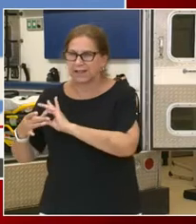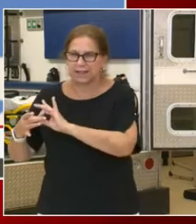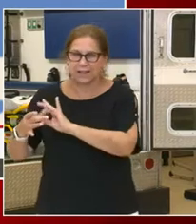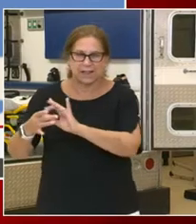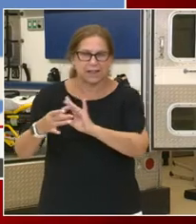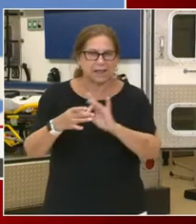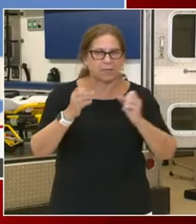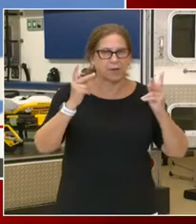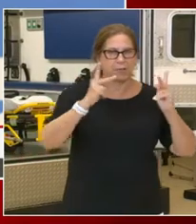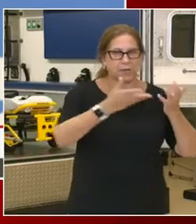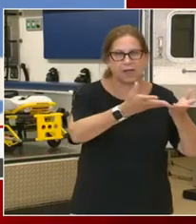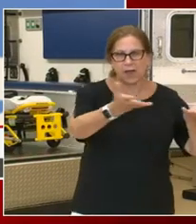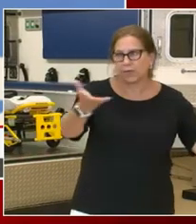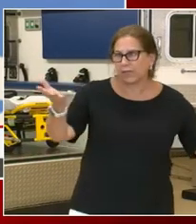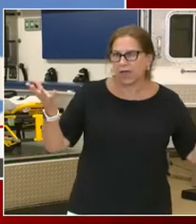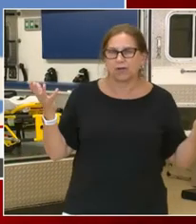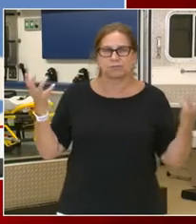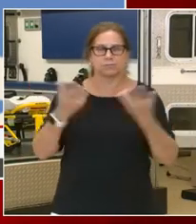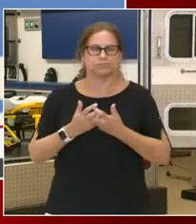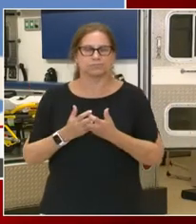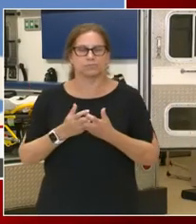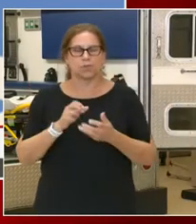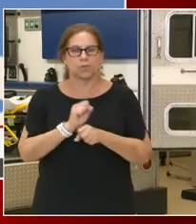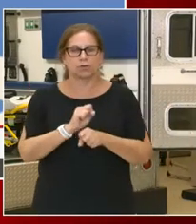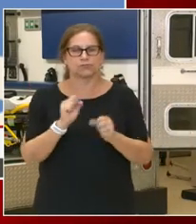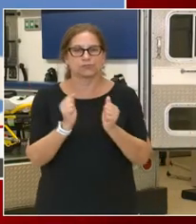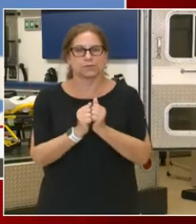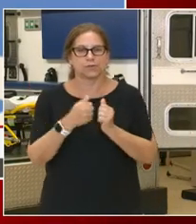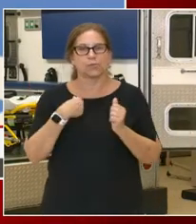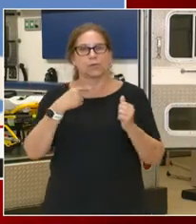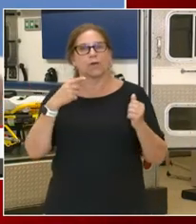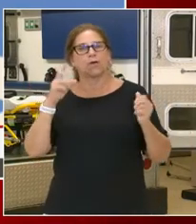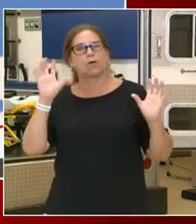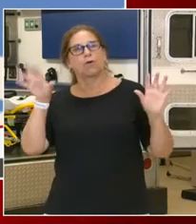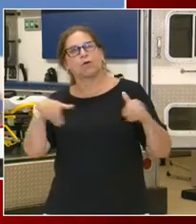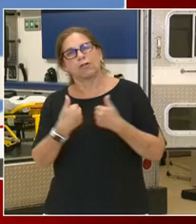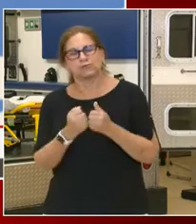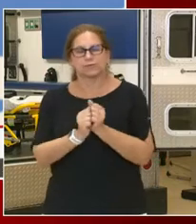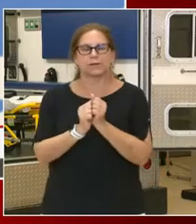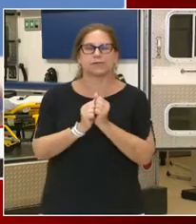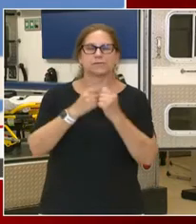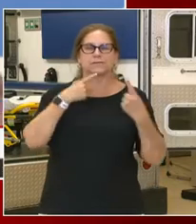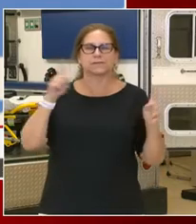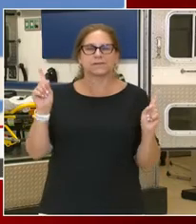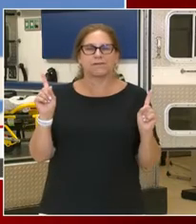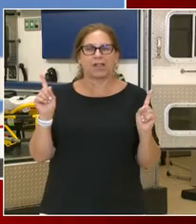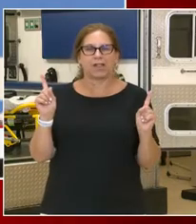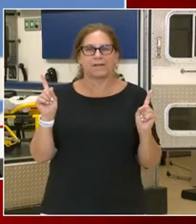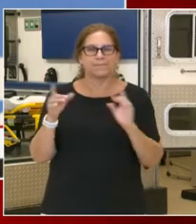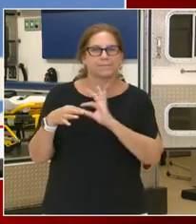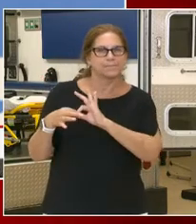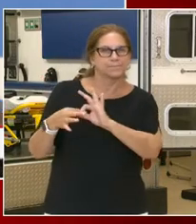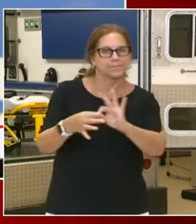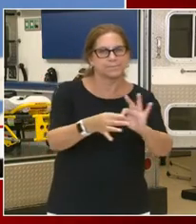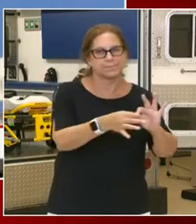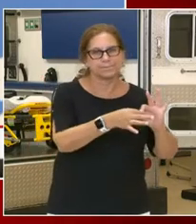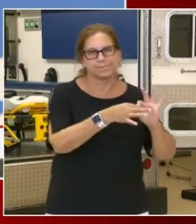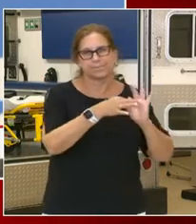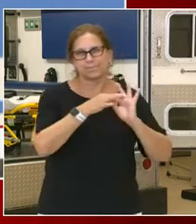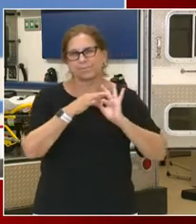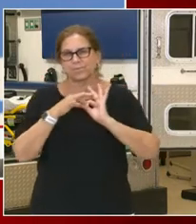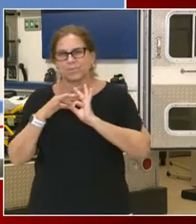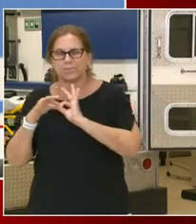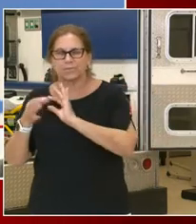with the same needs, and we want to achieve the same outcomes. And so the more we can all connect the dots on the work that we're doing, I think the